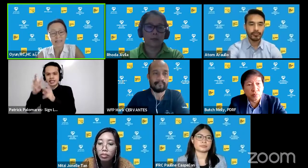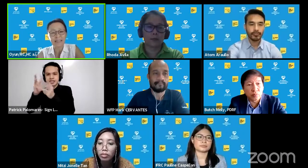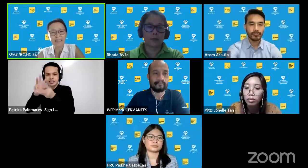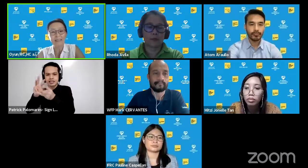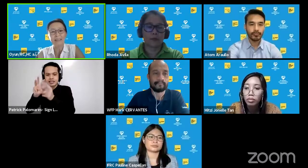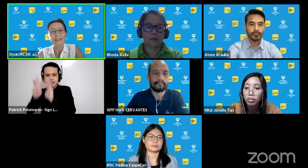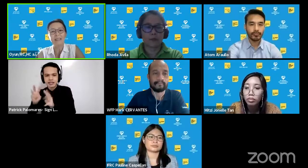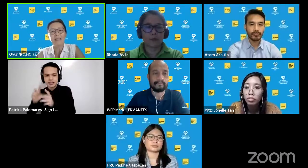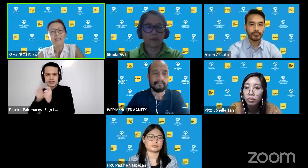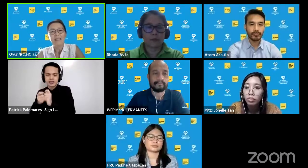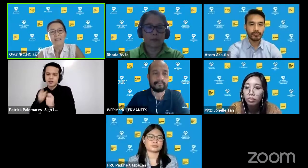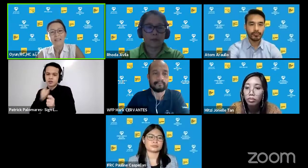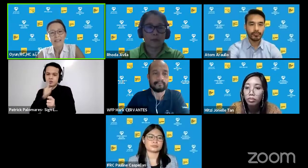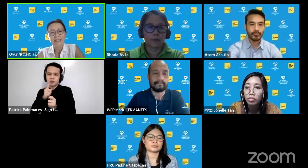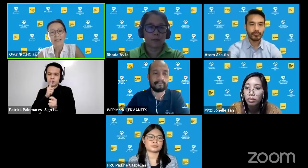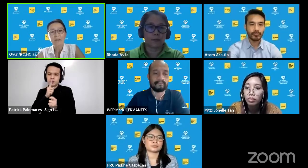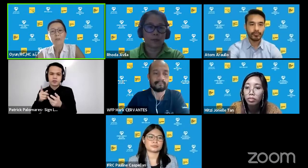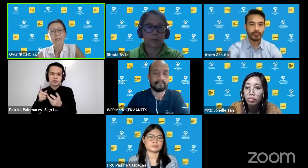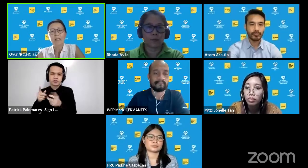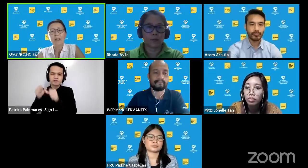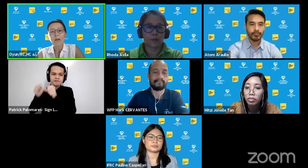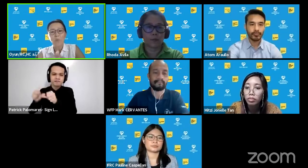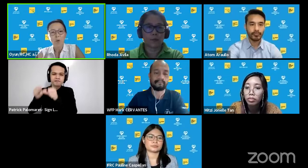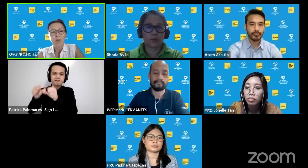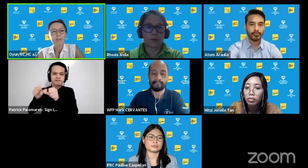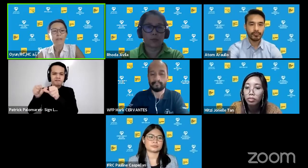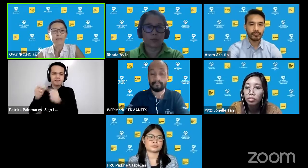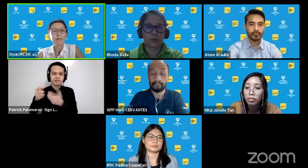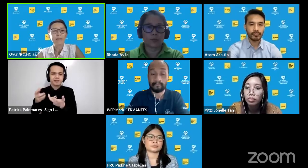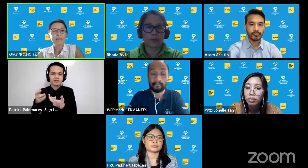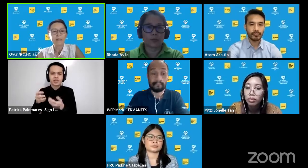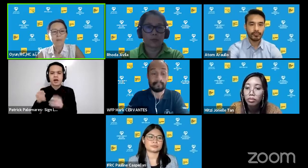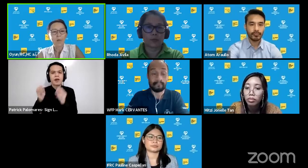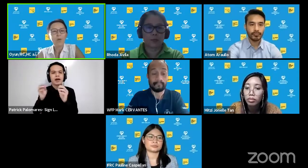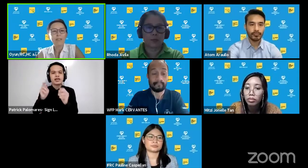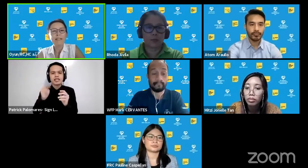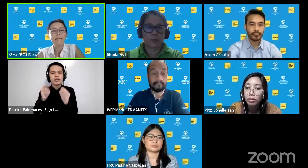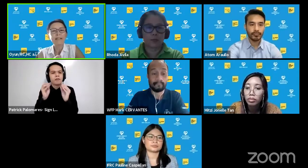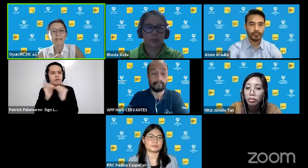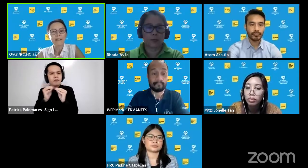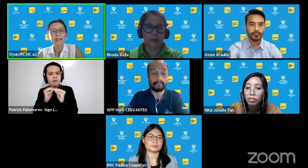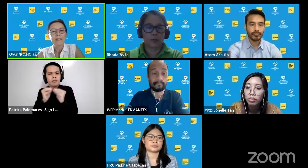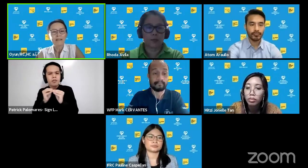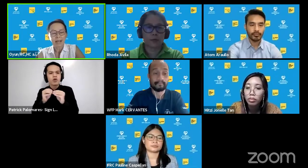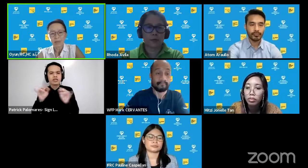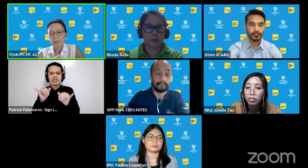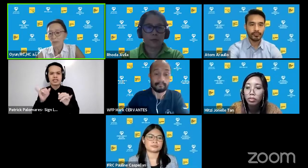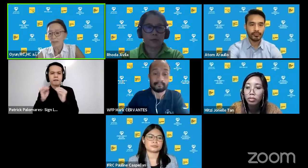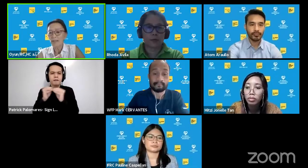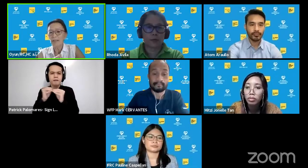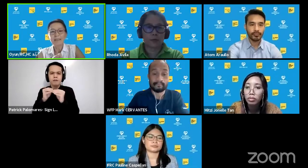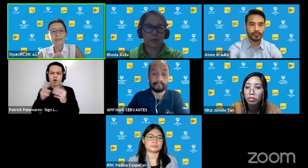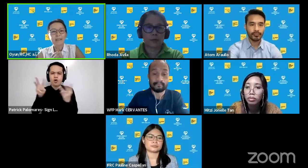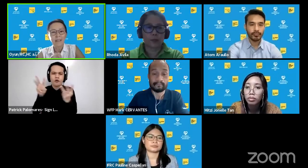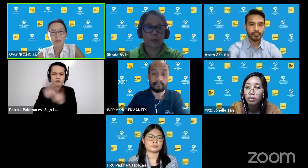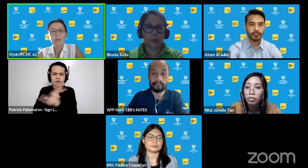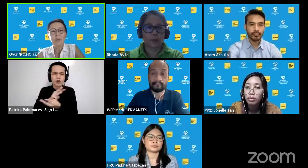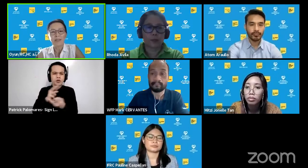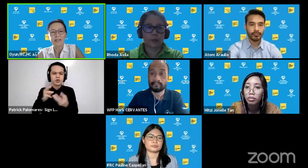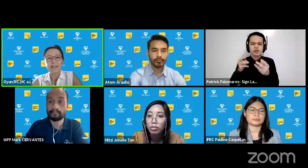very evident, and these include more frequent and more severe rapid